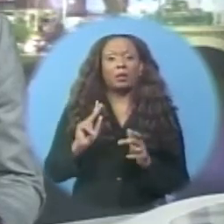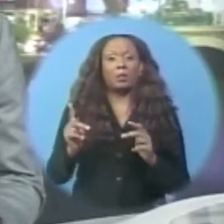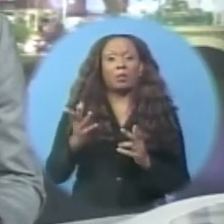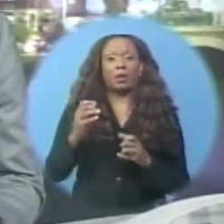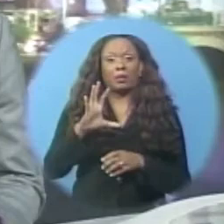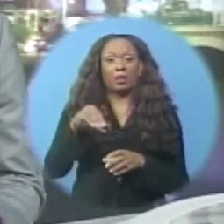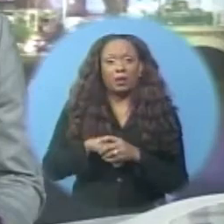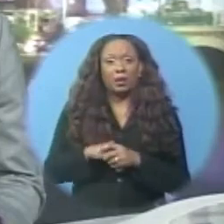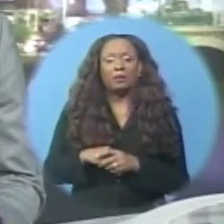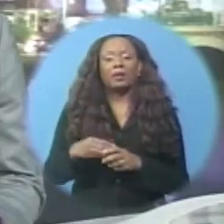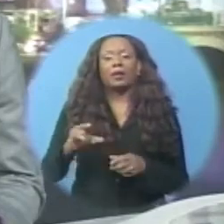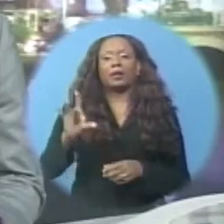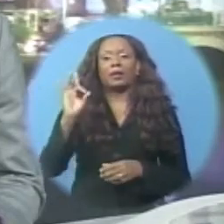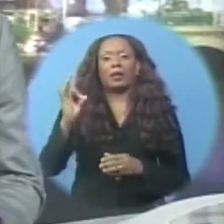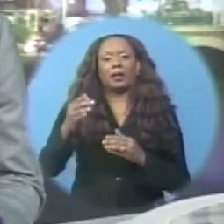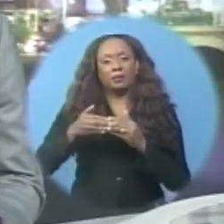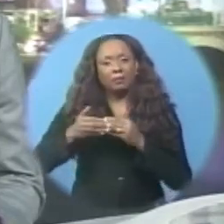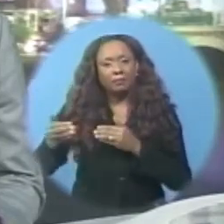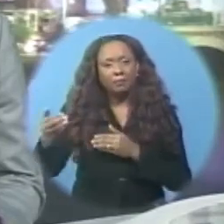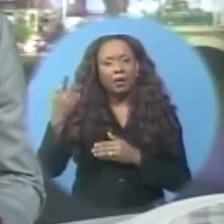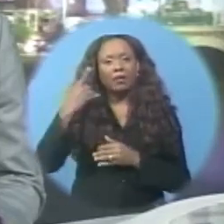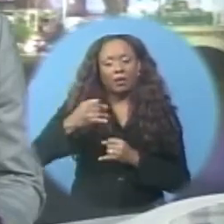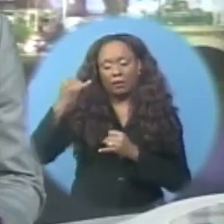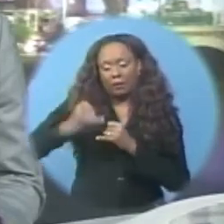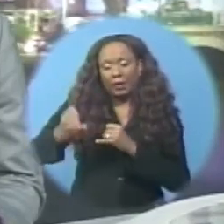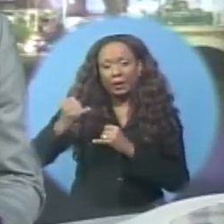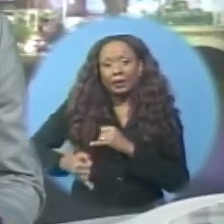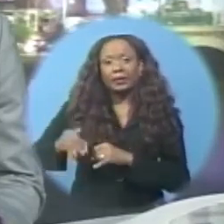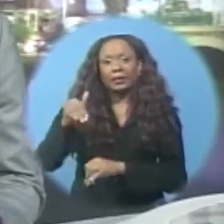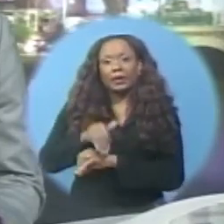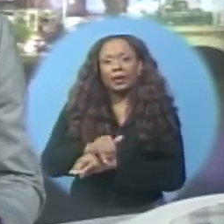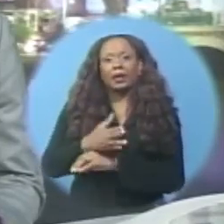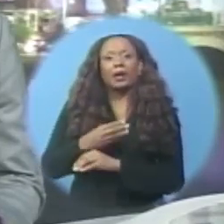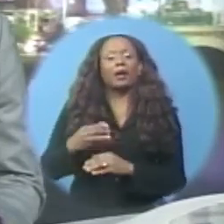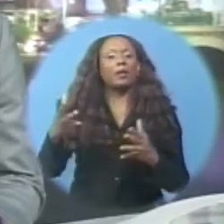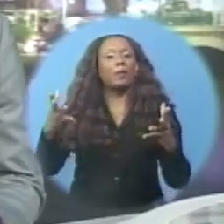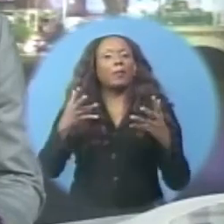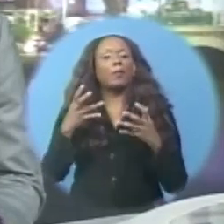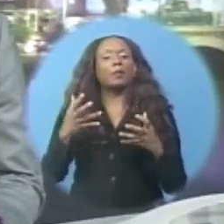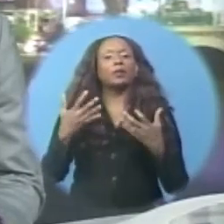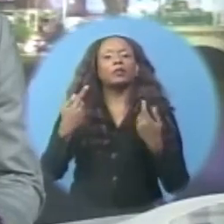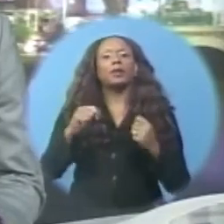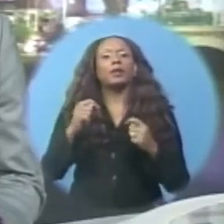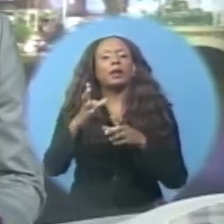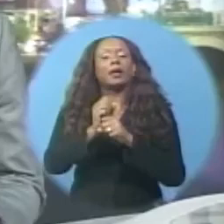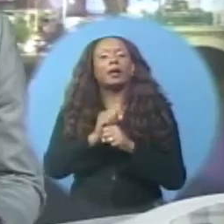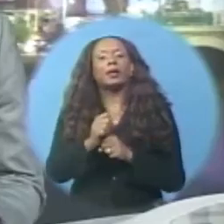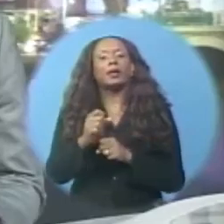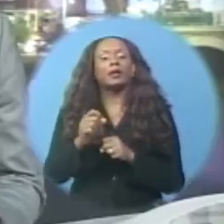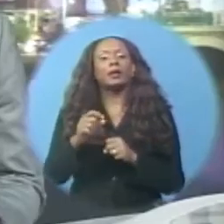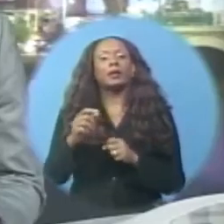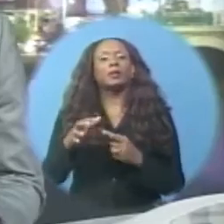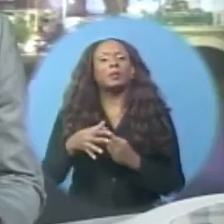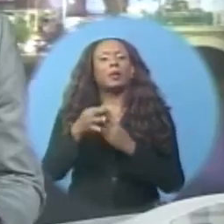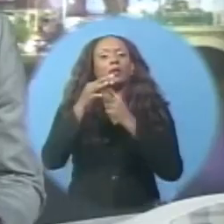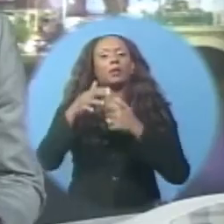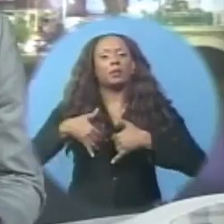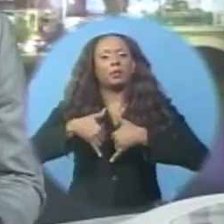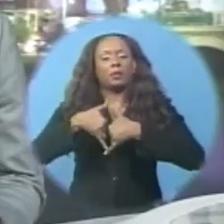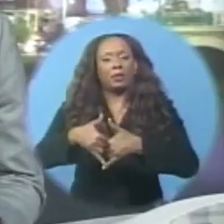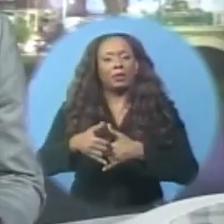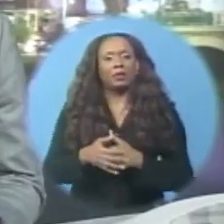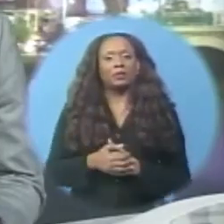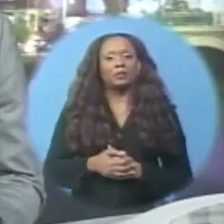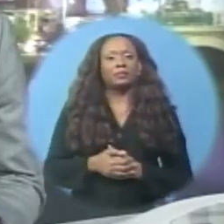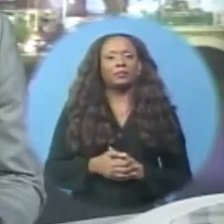that number, 8 have advanced the music final night and will be vying for the Jackie Opal Incentive Award. Theatre night will be diverse with